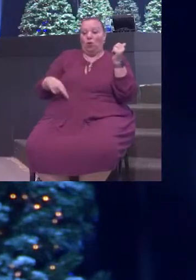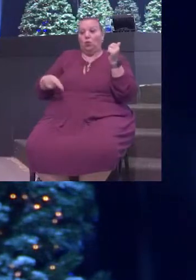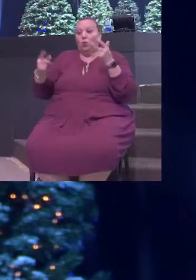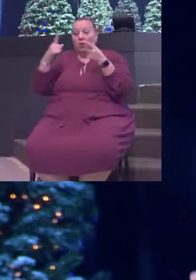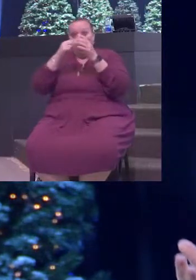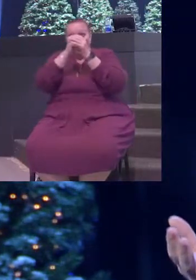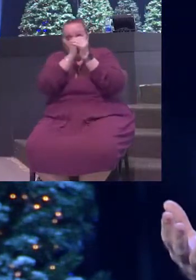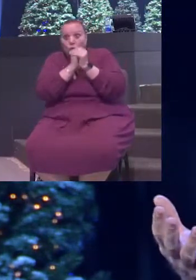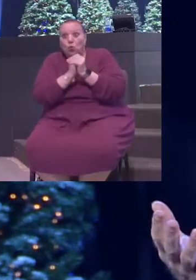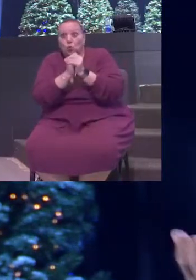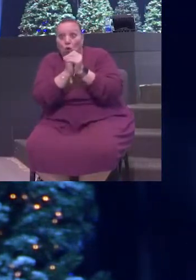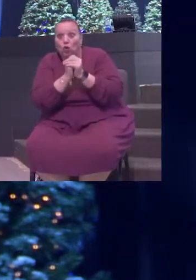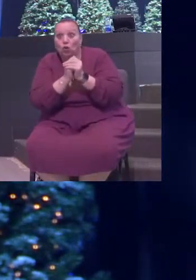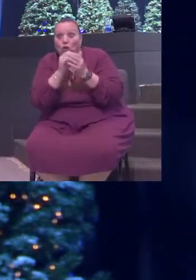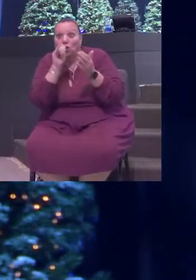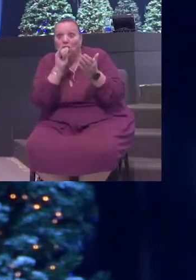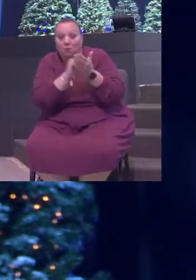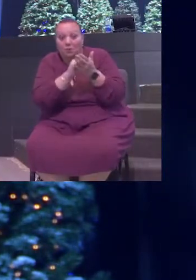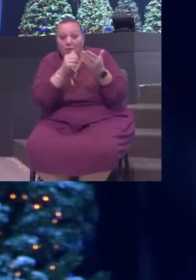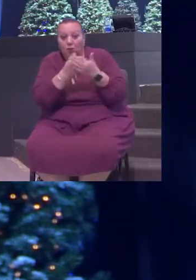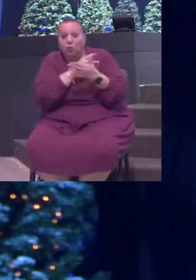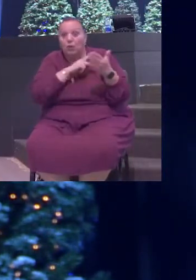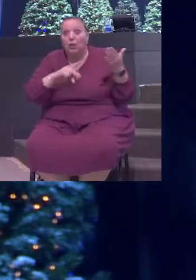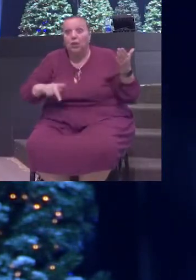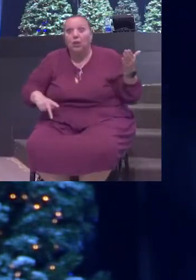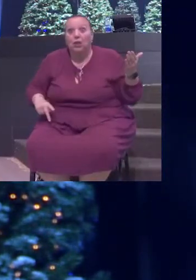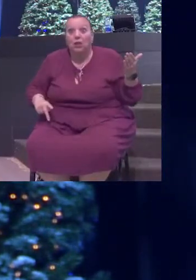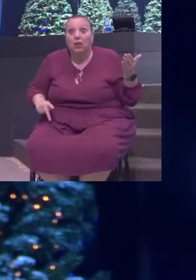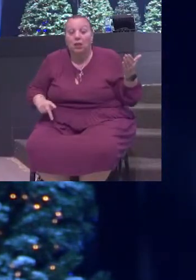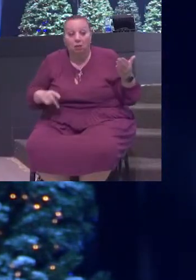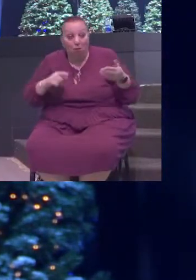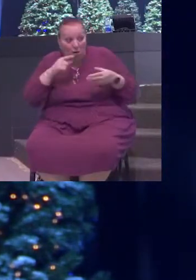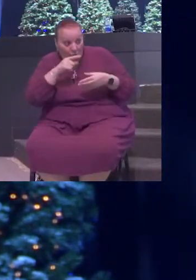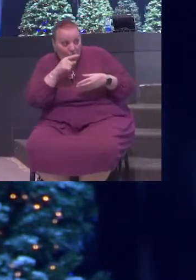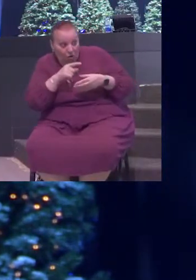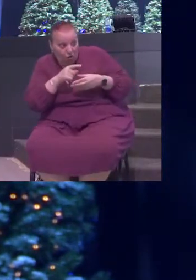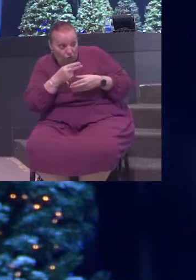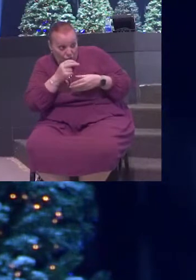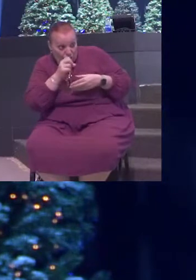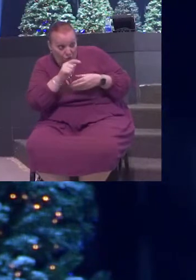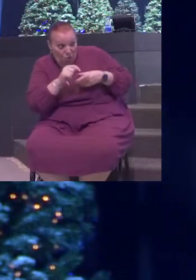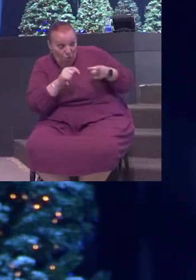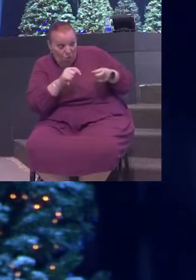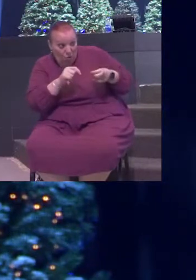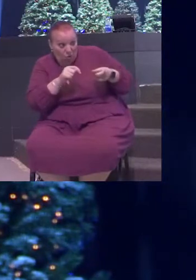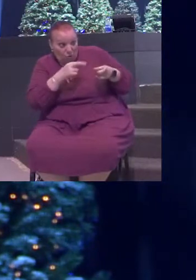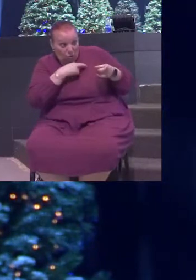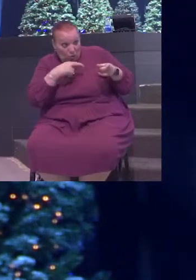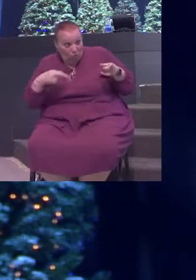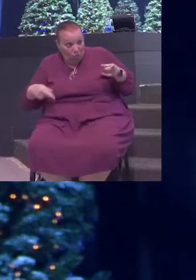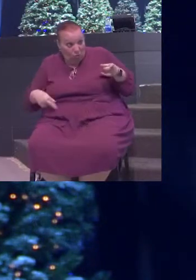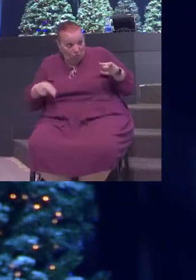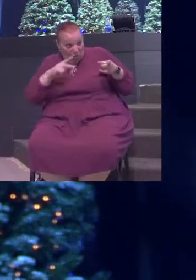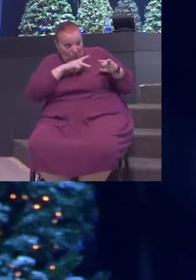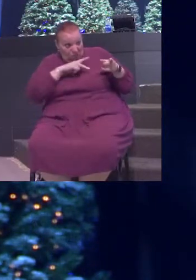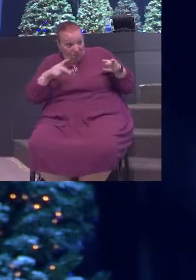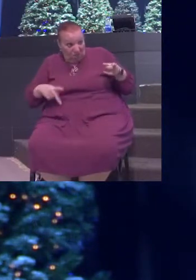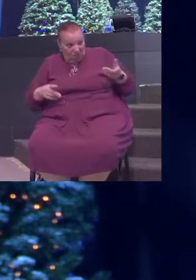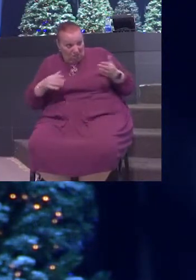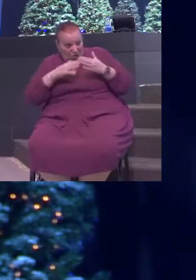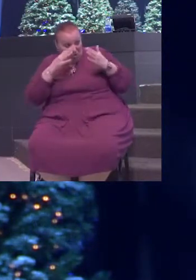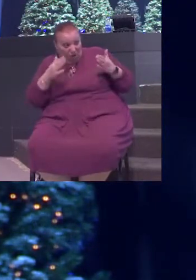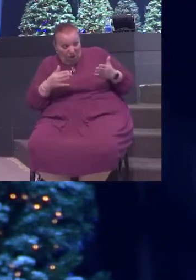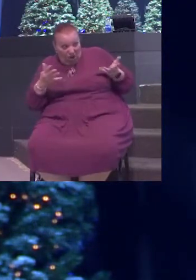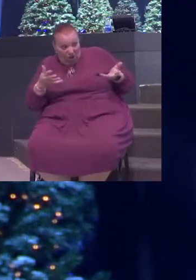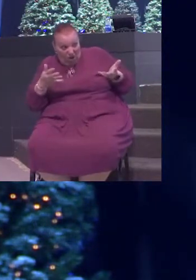to worship this king. Are you hosting royalty in this house?